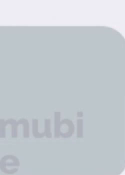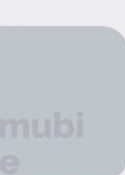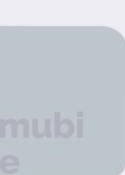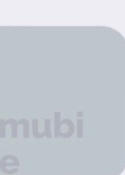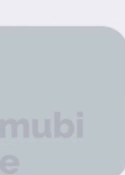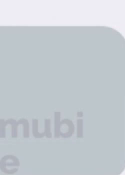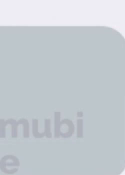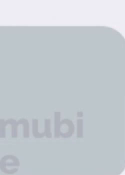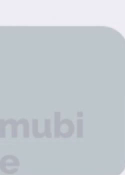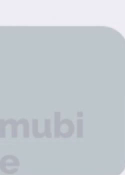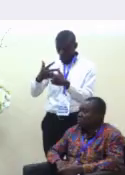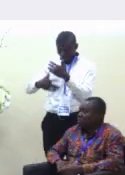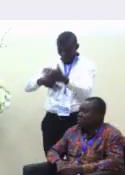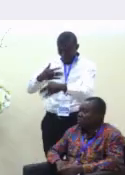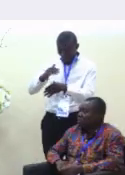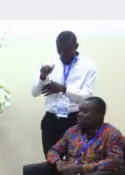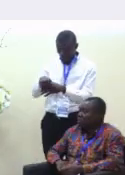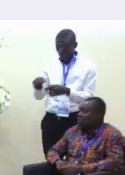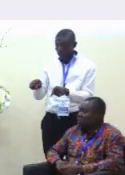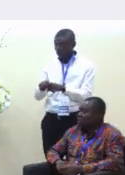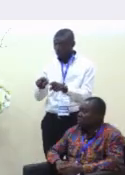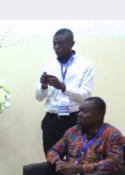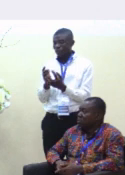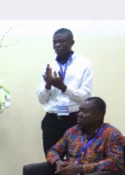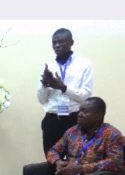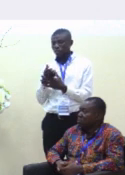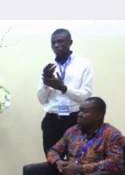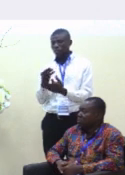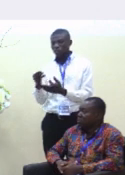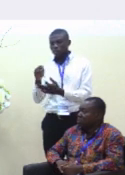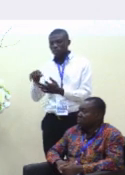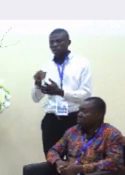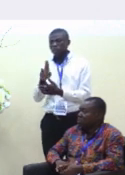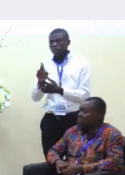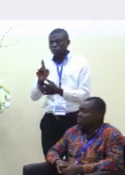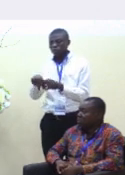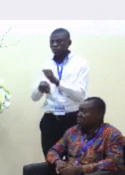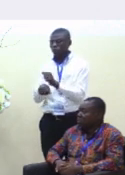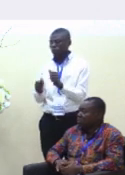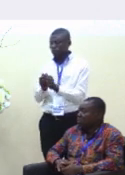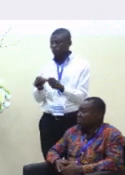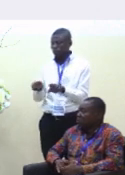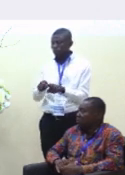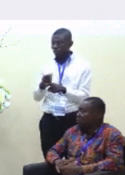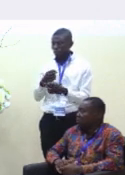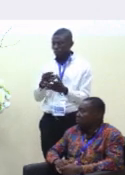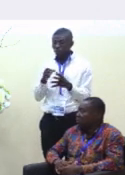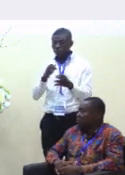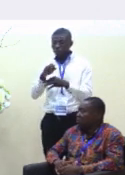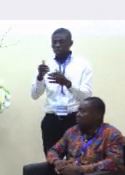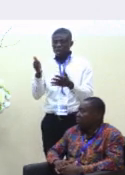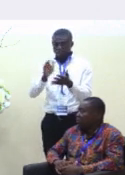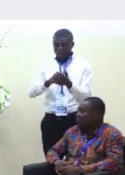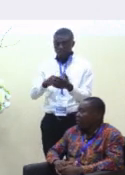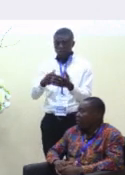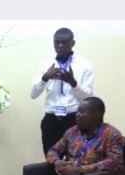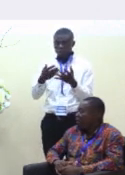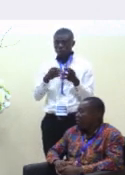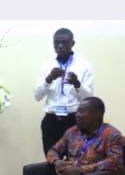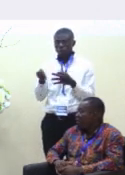major processes that accessible materials will have to go through. And I also want to mention again here